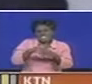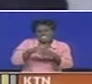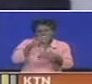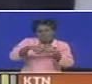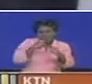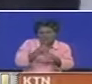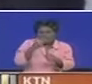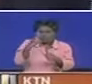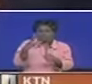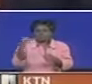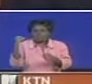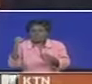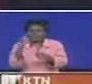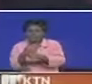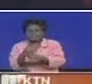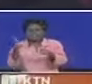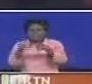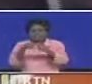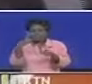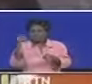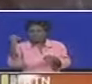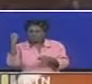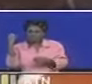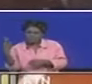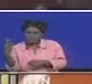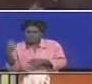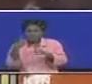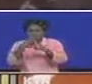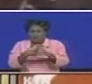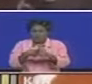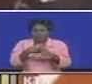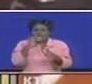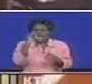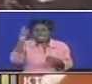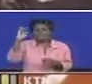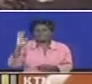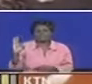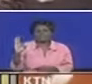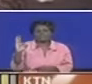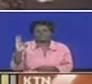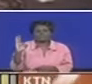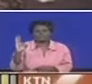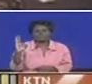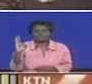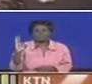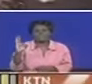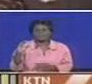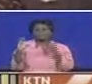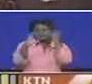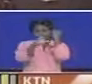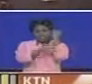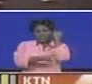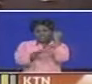kati ya mwaka 2011 na mwaka 2013 kutoka kwa hazina hiyo. Envisions our country becoming a